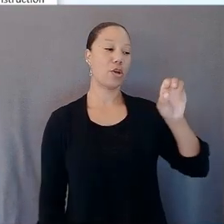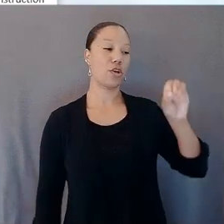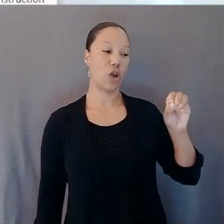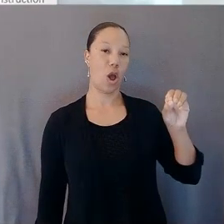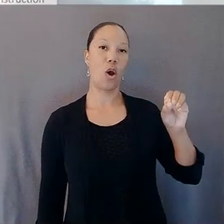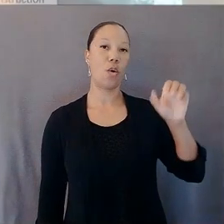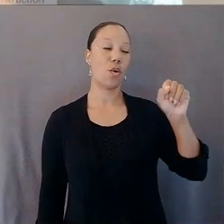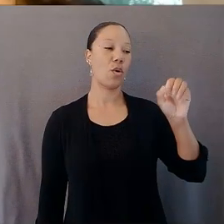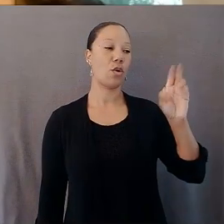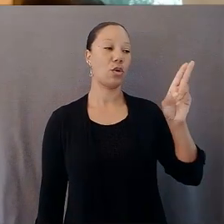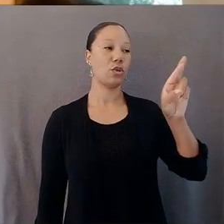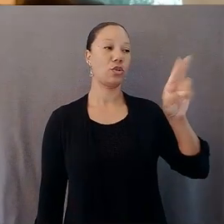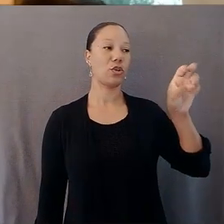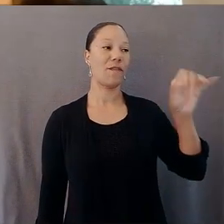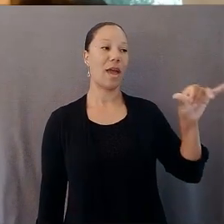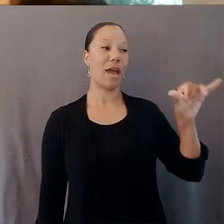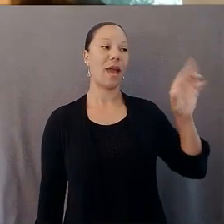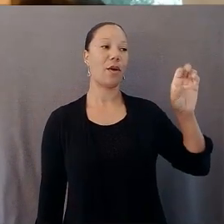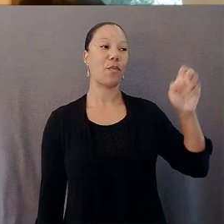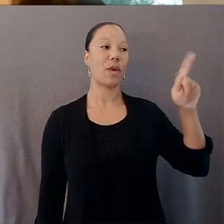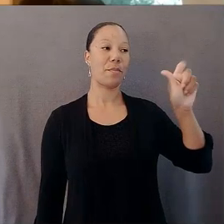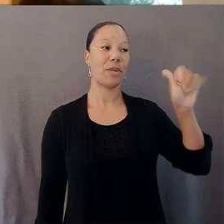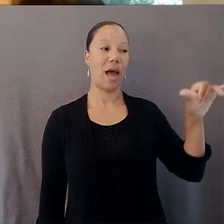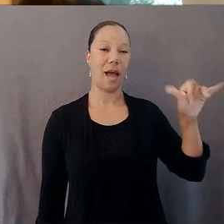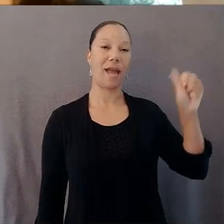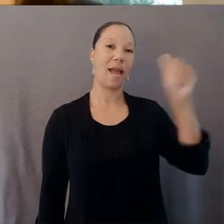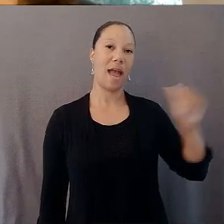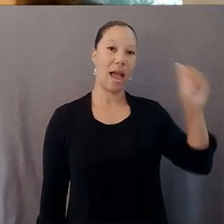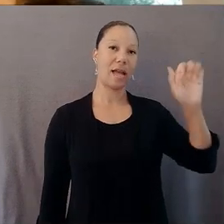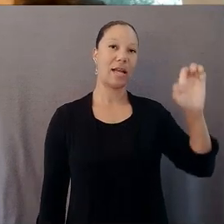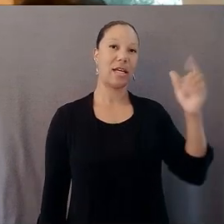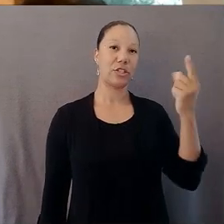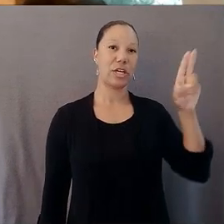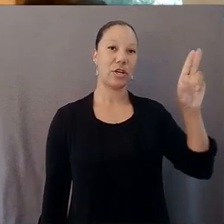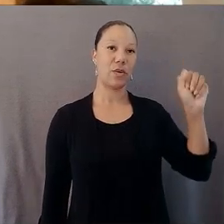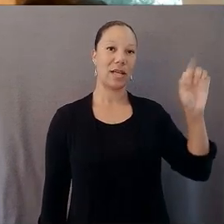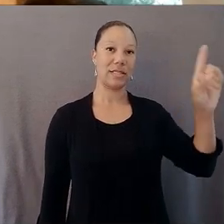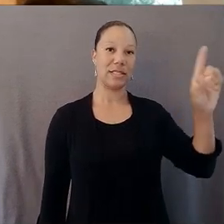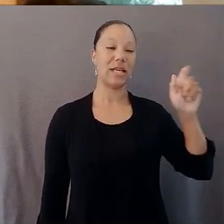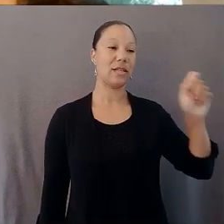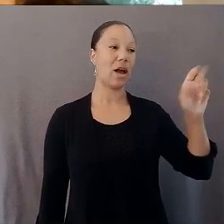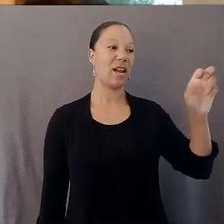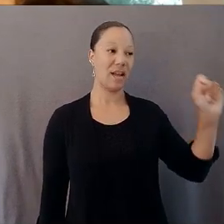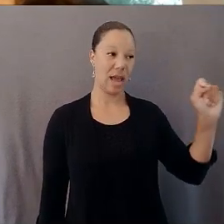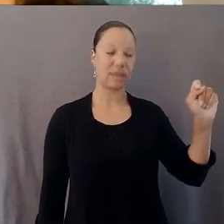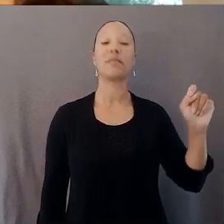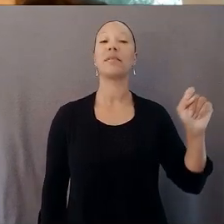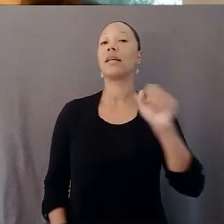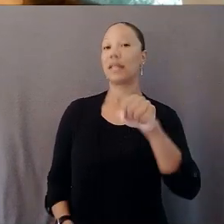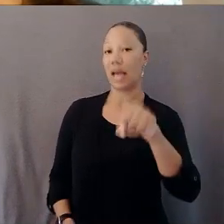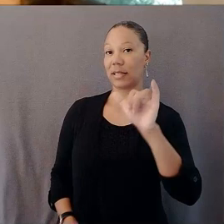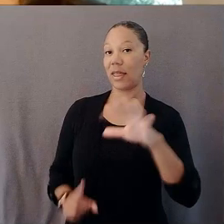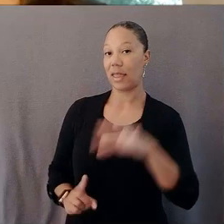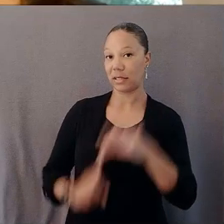nosurveyreply@egusd.net. Excellent. And we want to make sure parents understand it's a very special survey that we're doing where